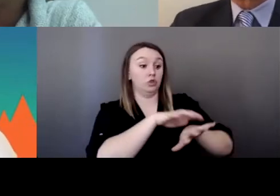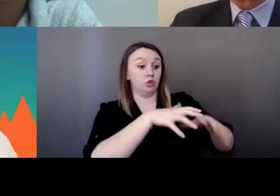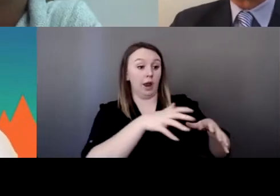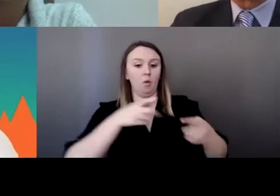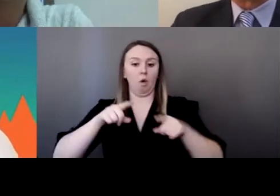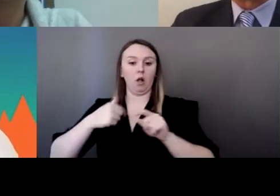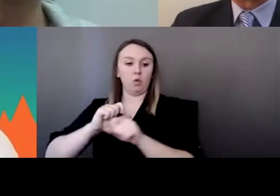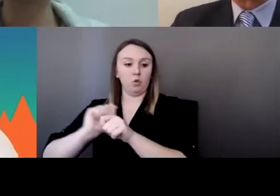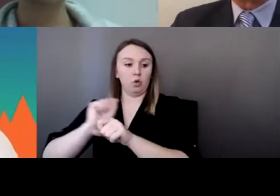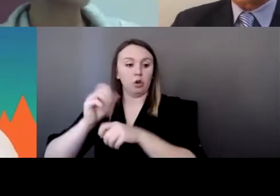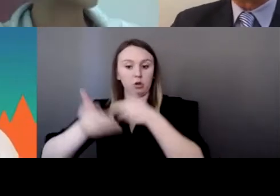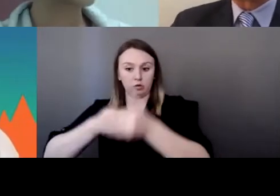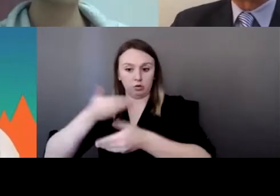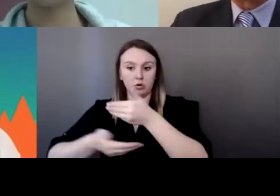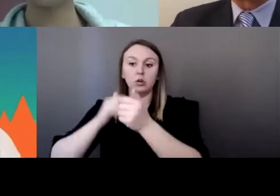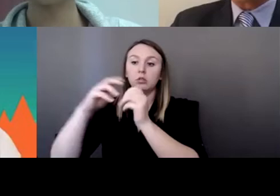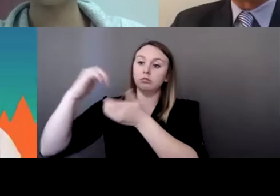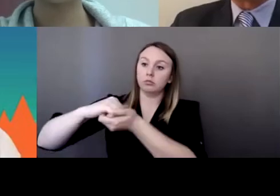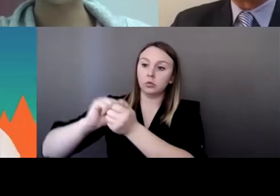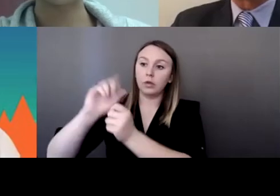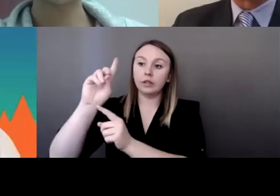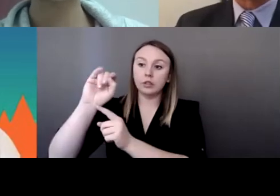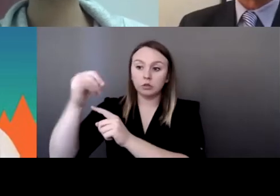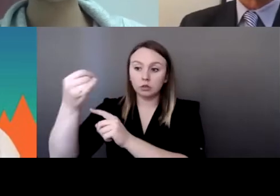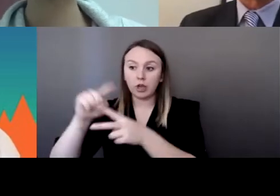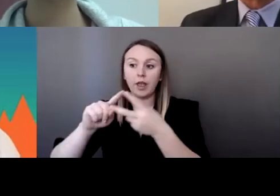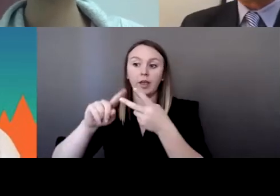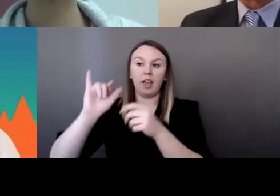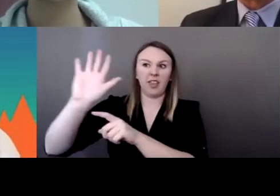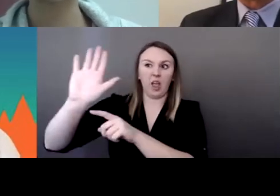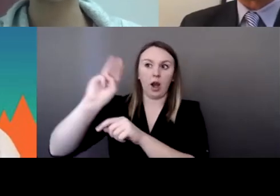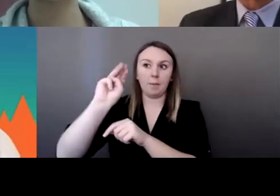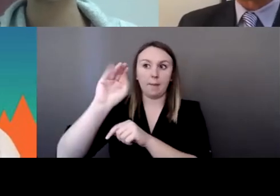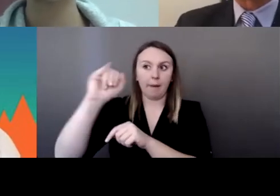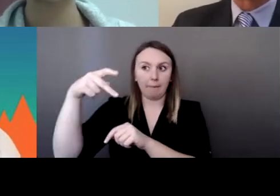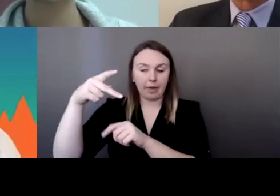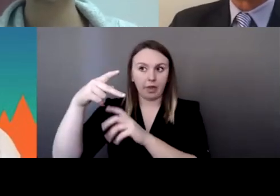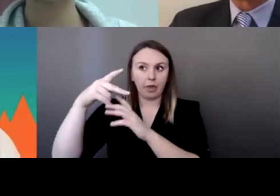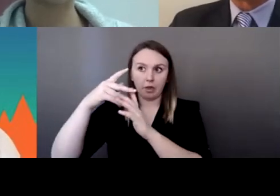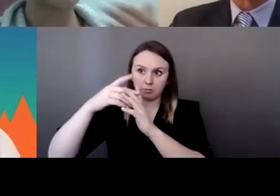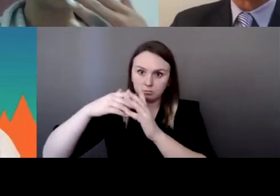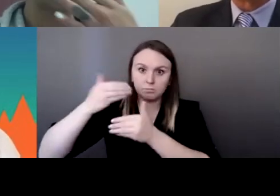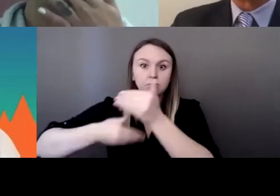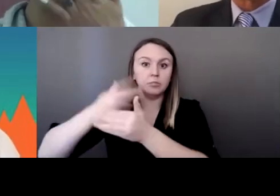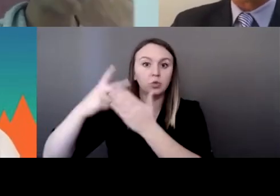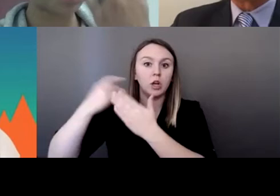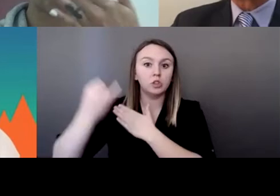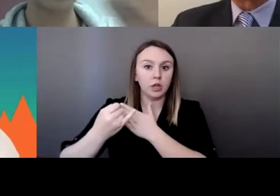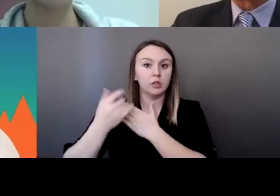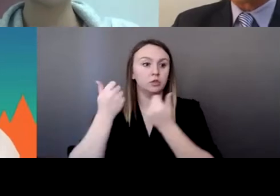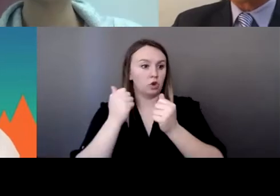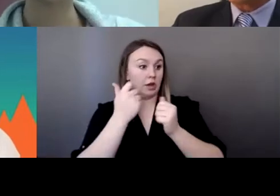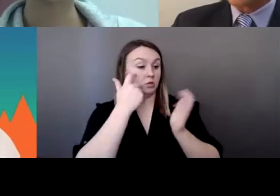doing with the DOJ MMIP initiative, that we're really trying to identify and work with those tribes